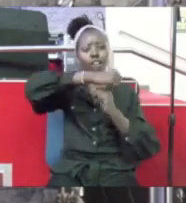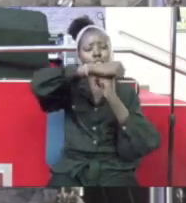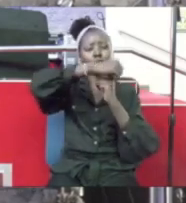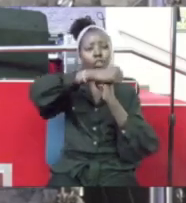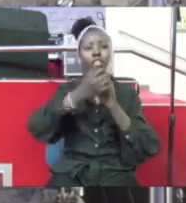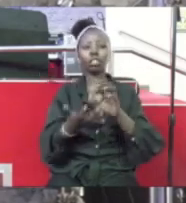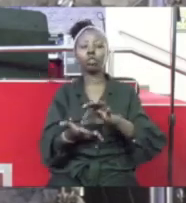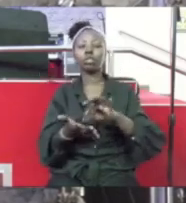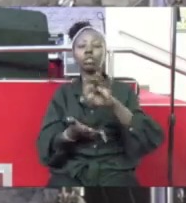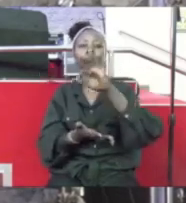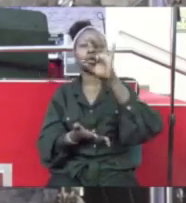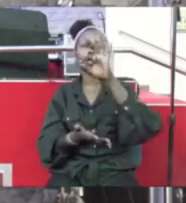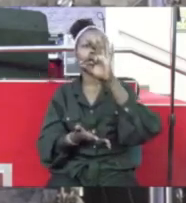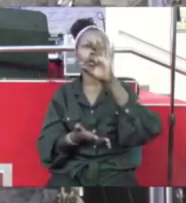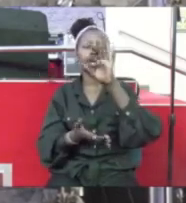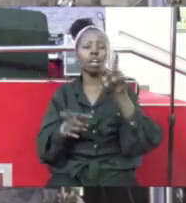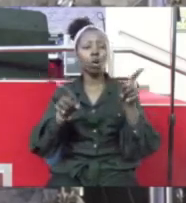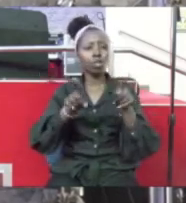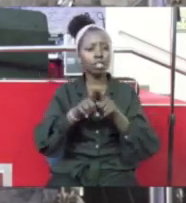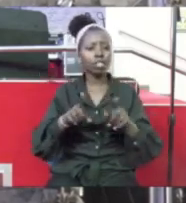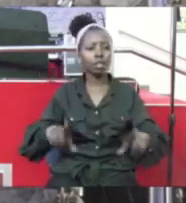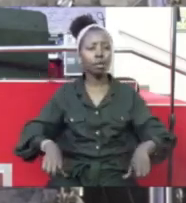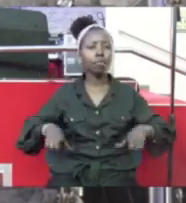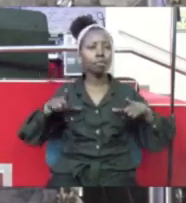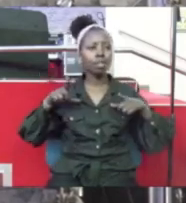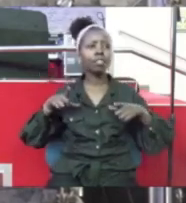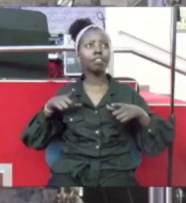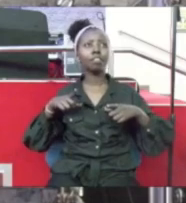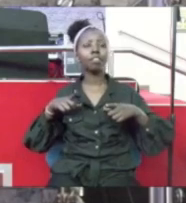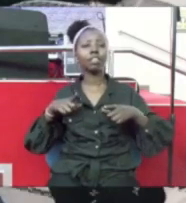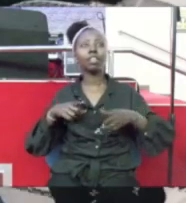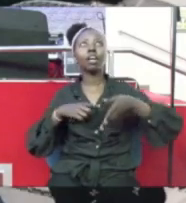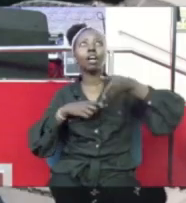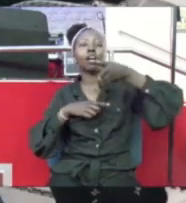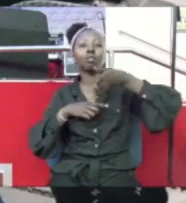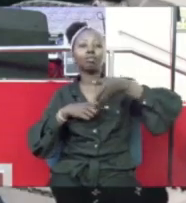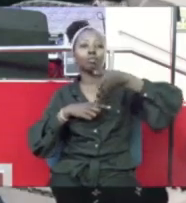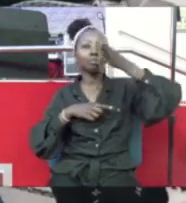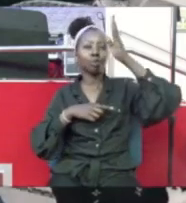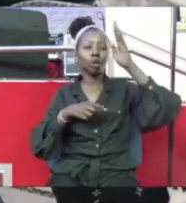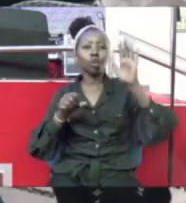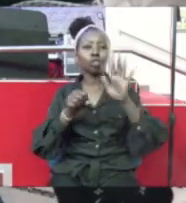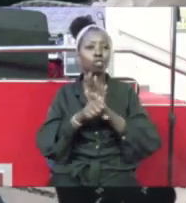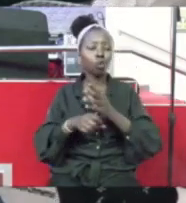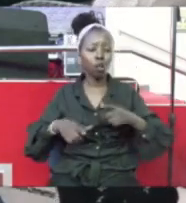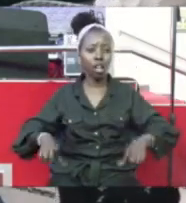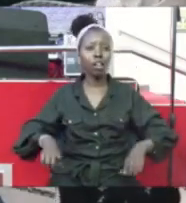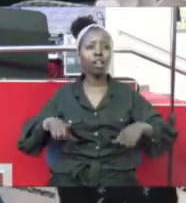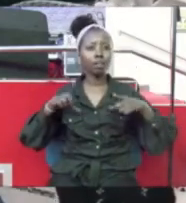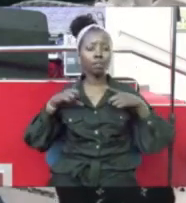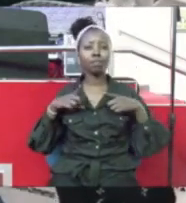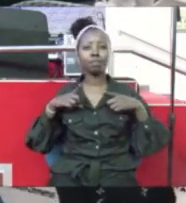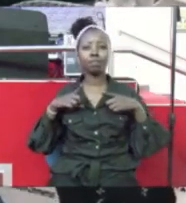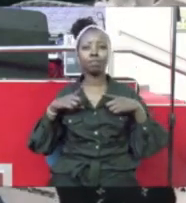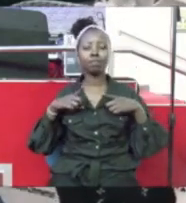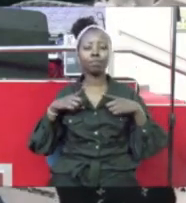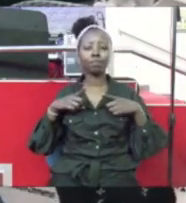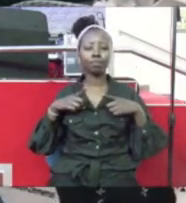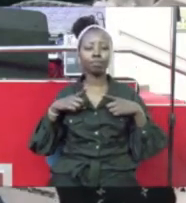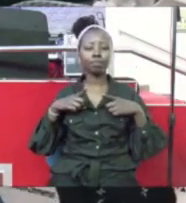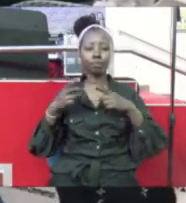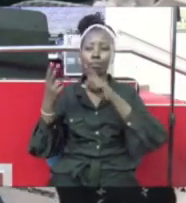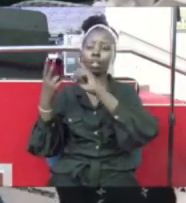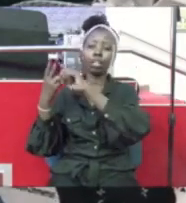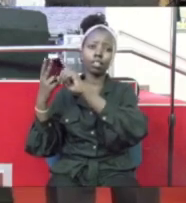msingi mzuri. Or living a godly or spiritual heritage. Ama kuishi kwa njia ambayo ni ya kiungu na kuacha urithi wa kiungu. The other